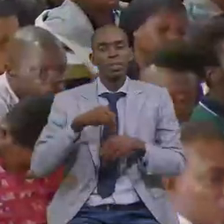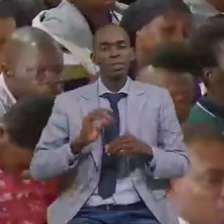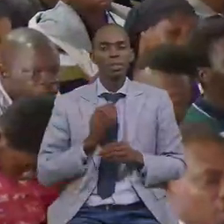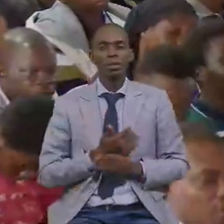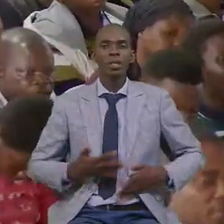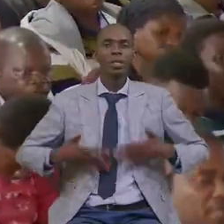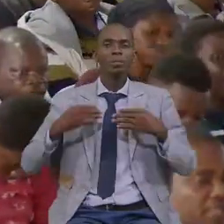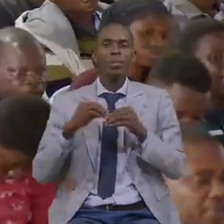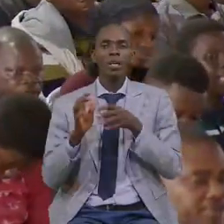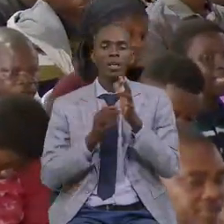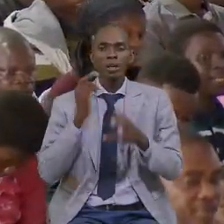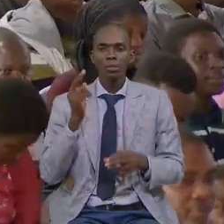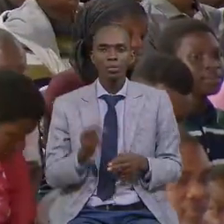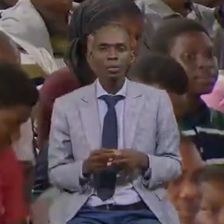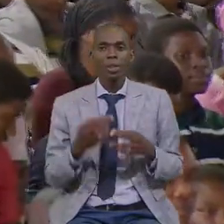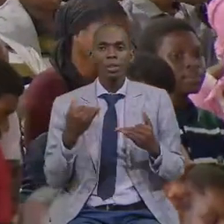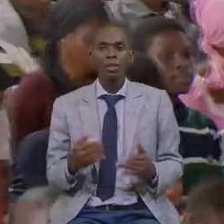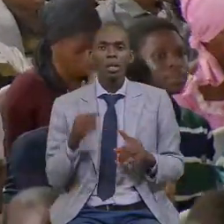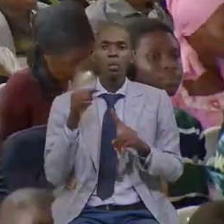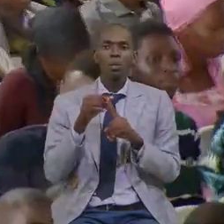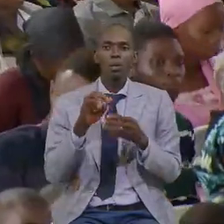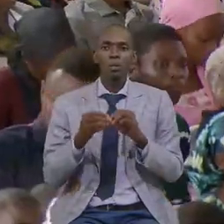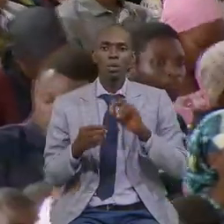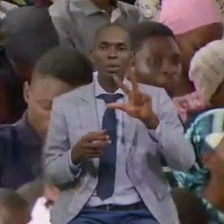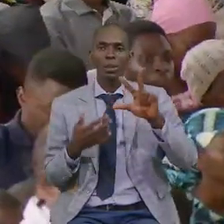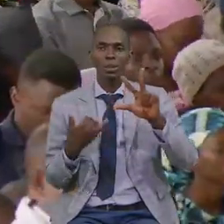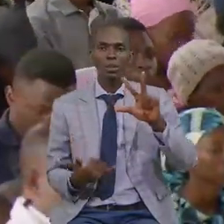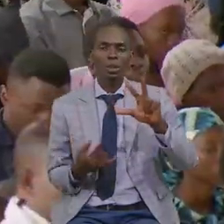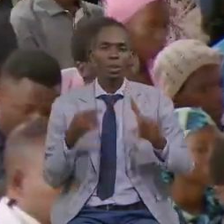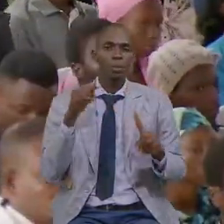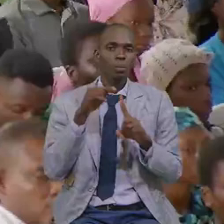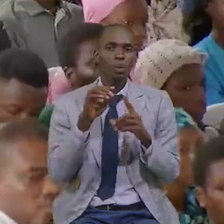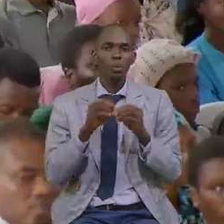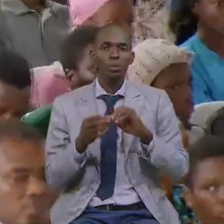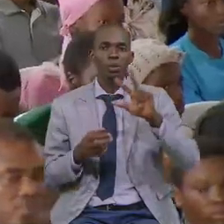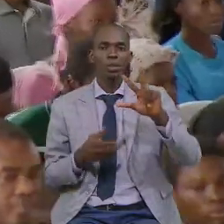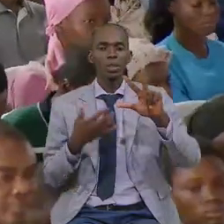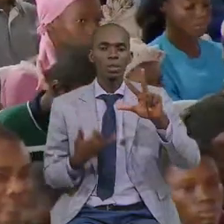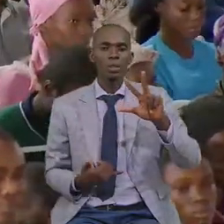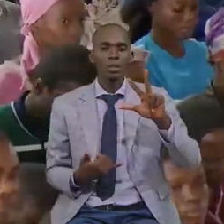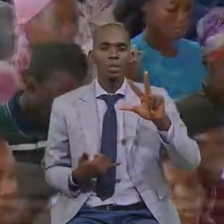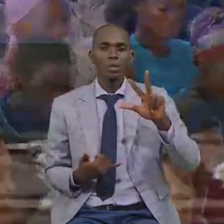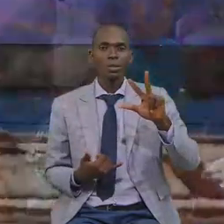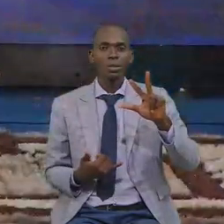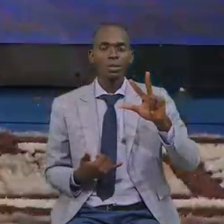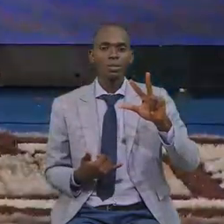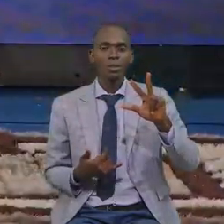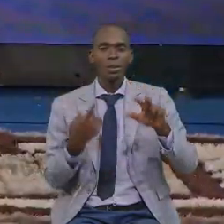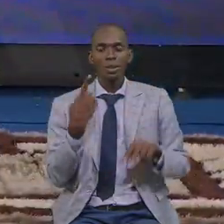Jesus' name. I come to point number three now. Number three, we're looking at the